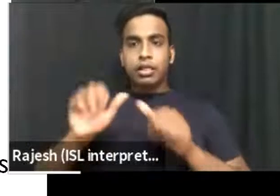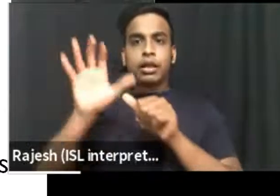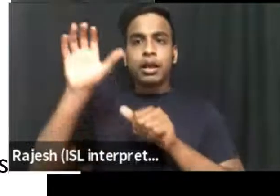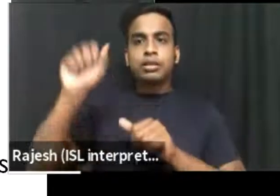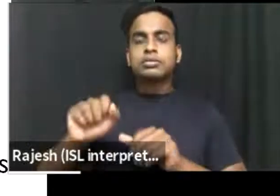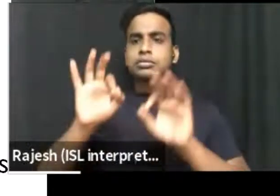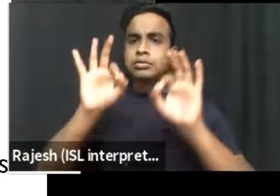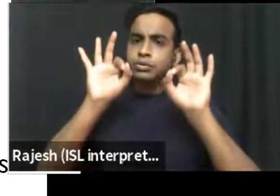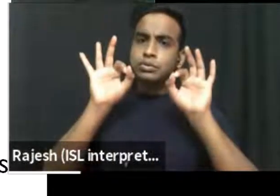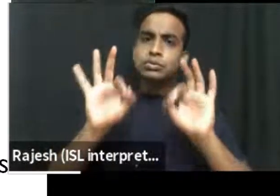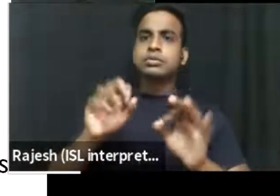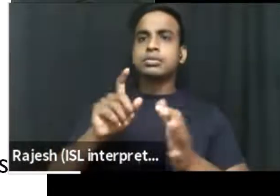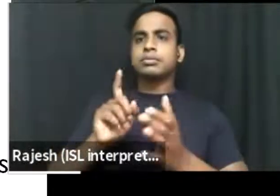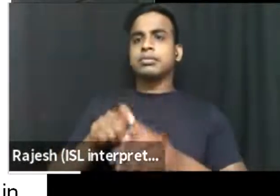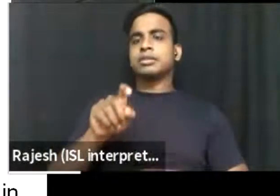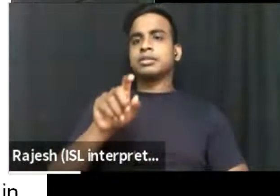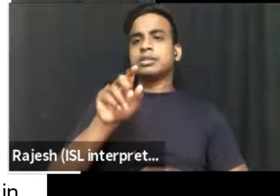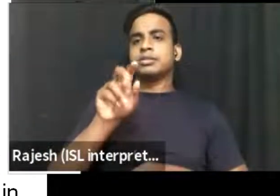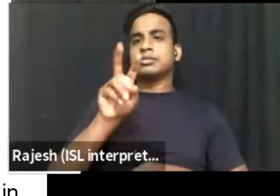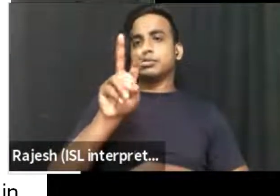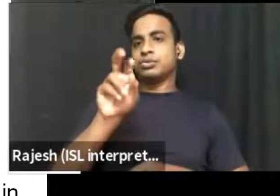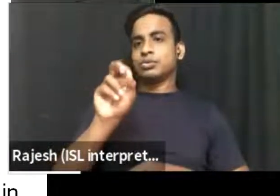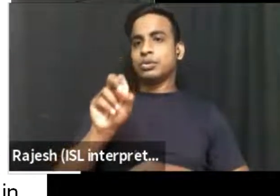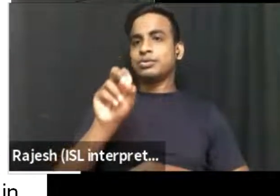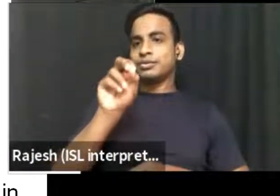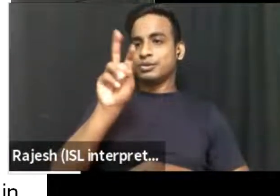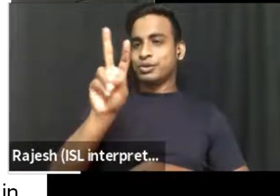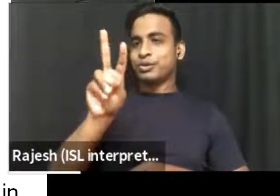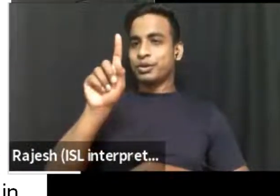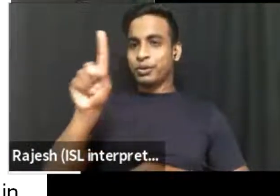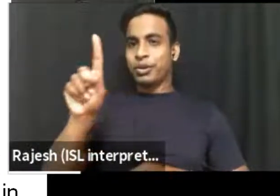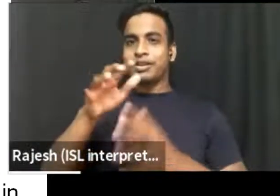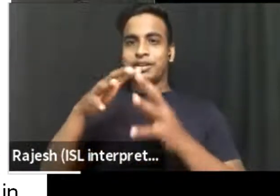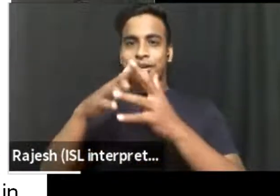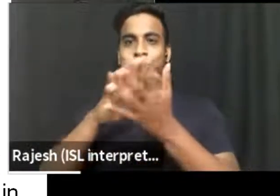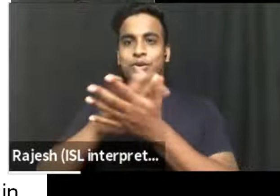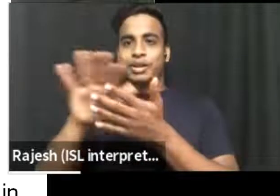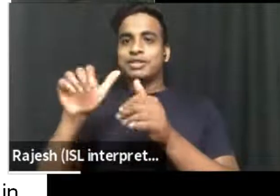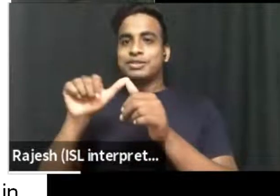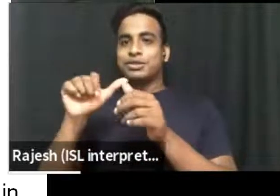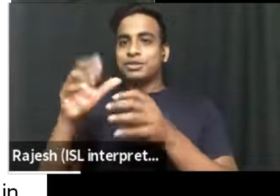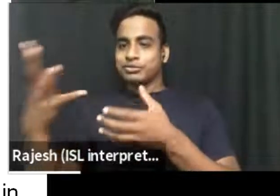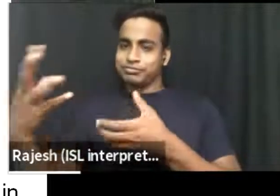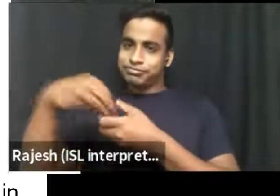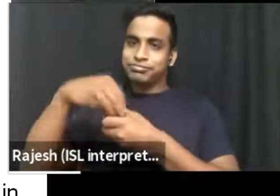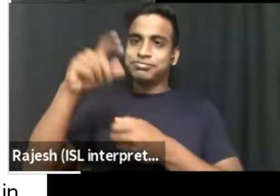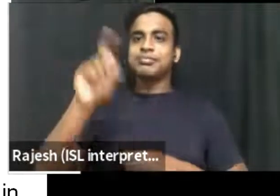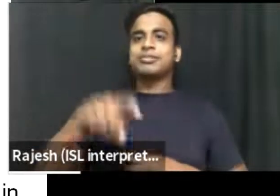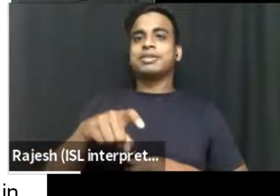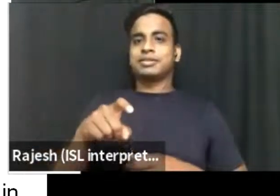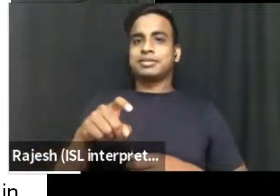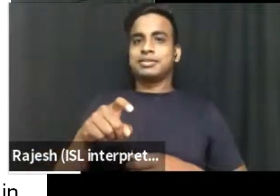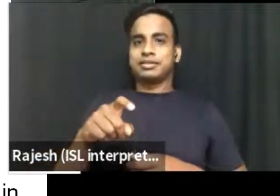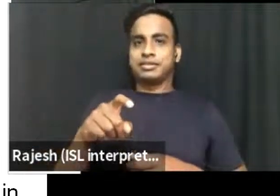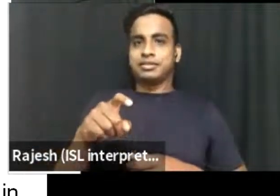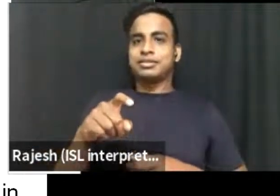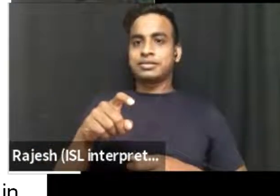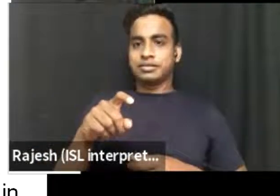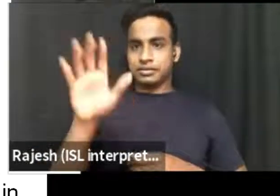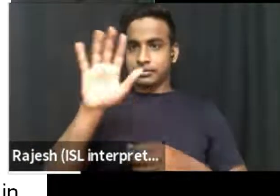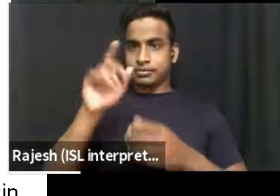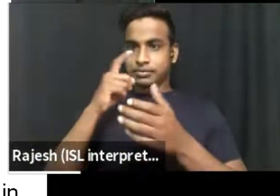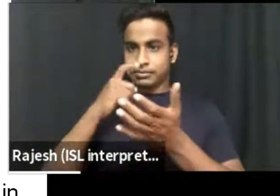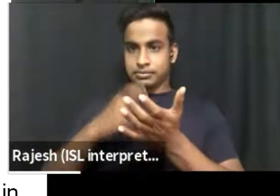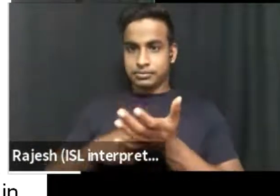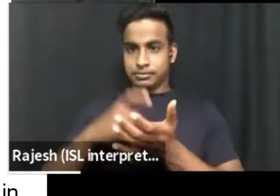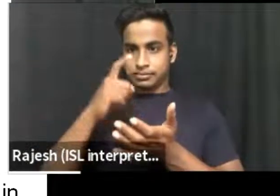WHO. So we are saying that there needs to be a resolution calling for higher standards of health for